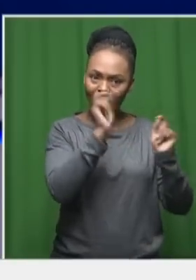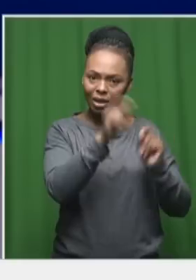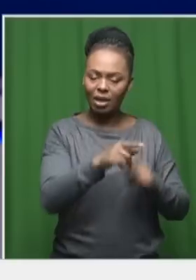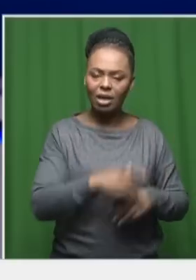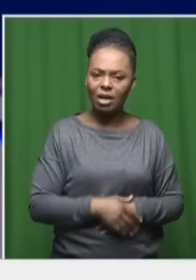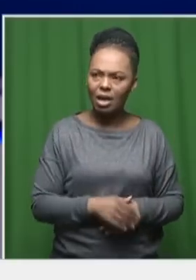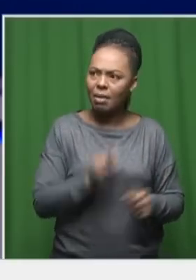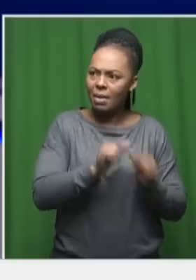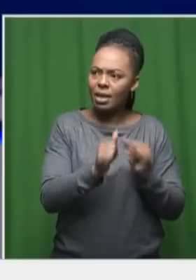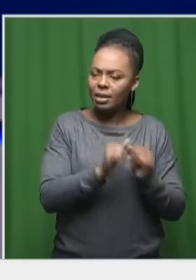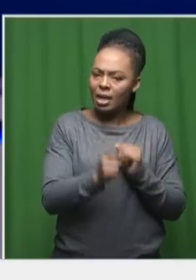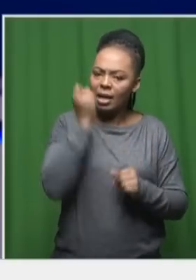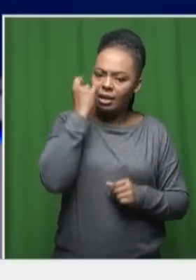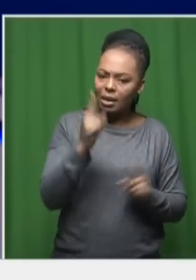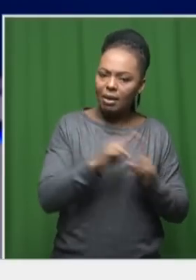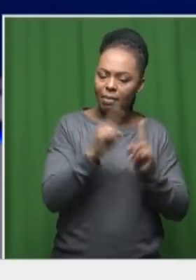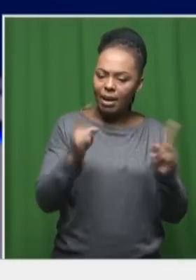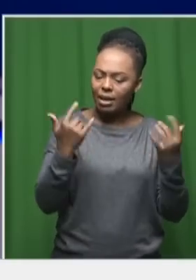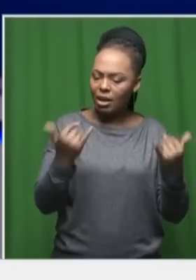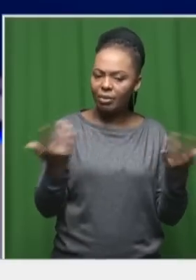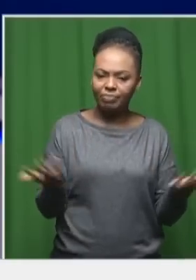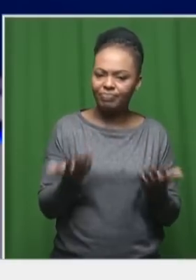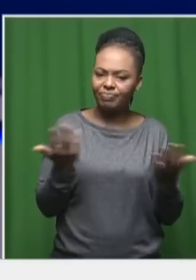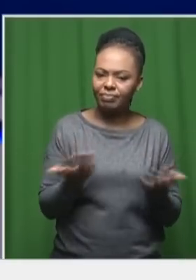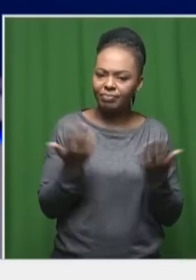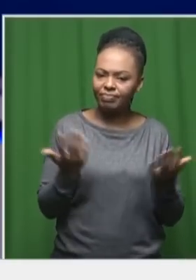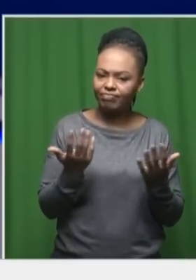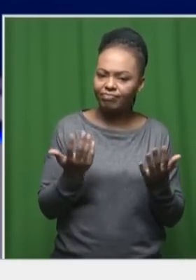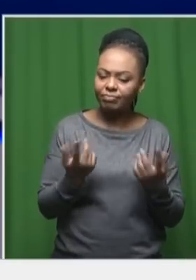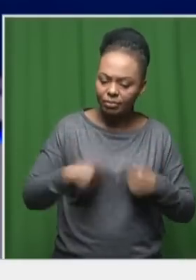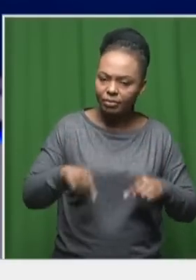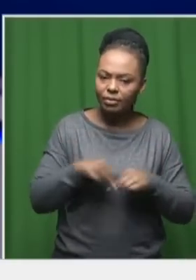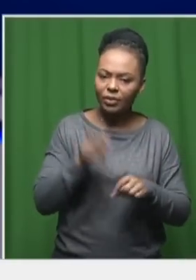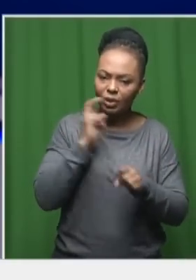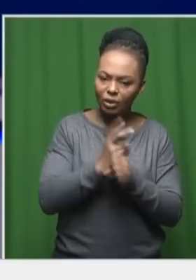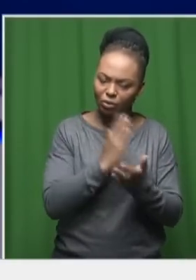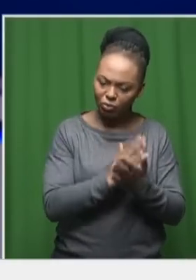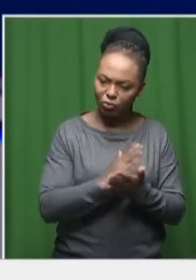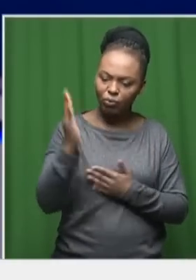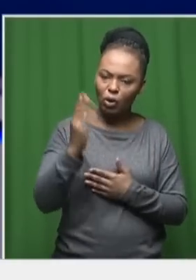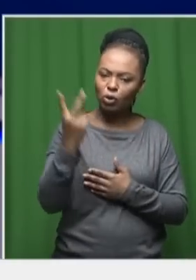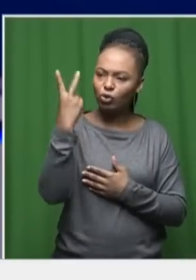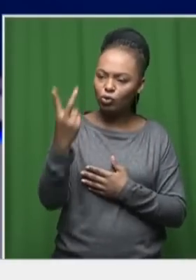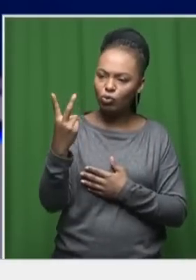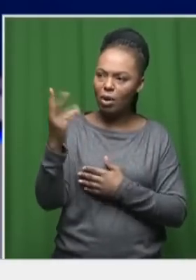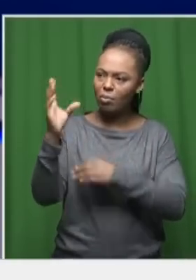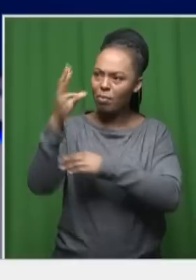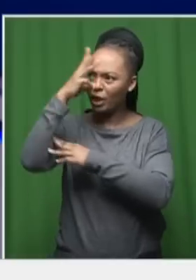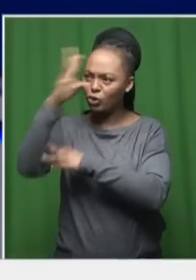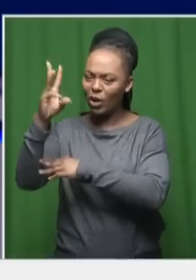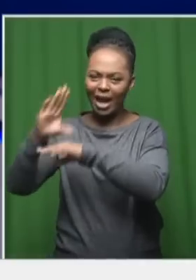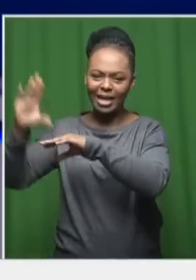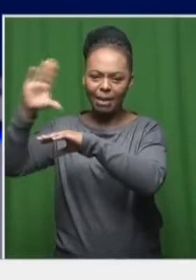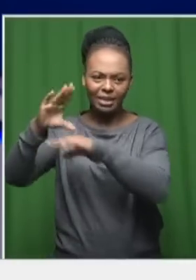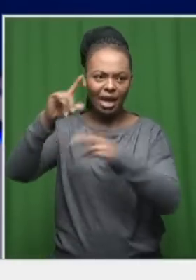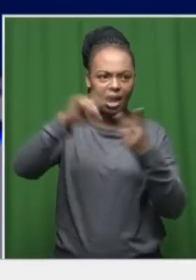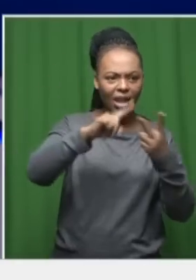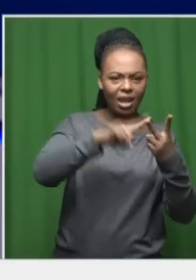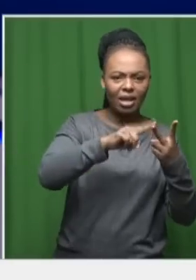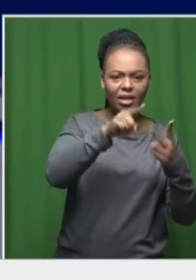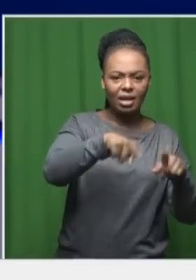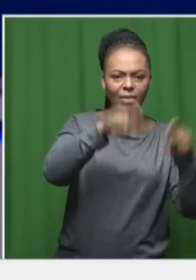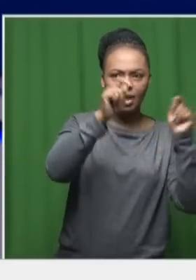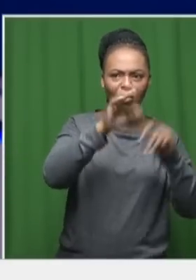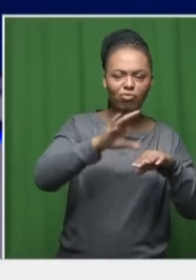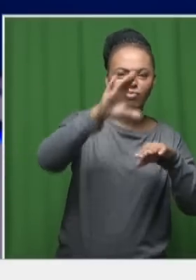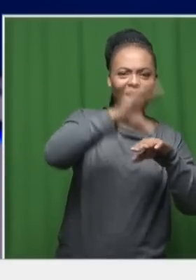better sense. But again, I'll also go back to a point which I'm very passionate about. We need to get rid of having these two capitals. Pretoria should be the capital, things should be, and we've seen it